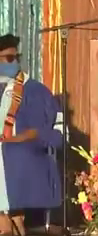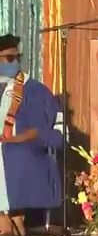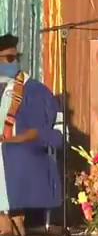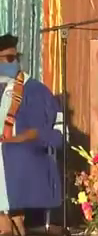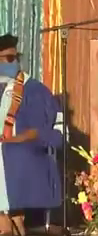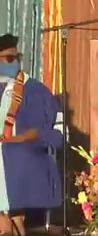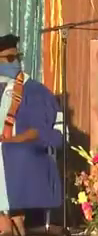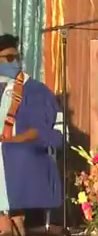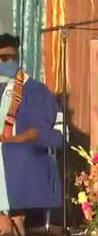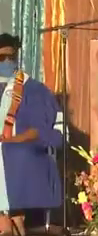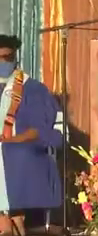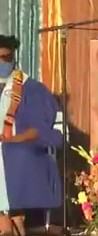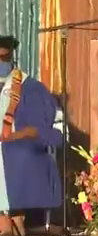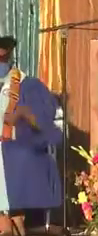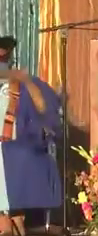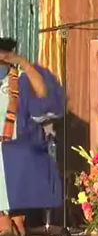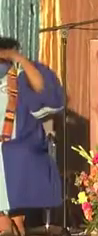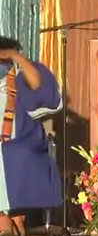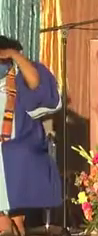Cherie Harvison.